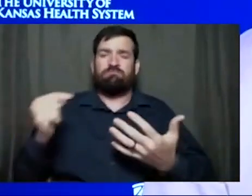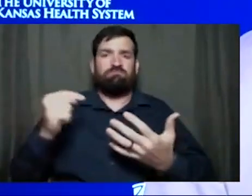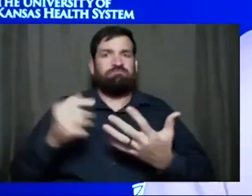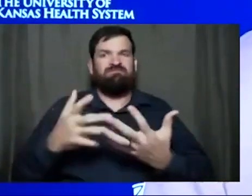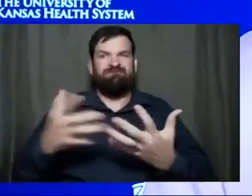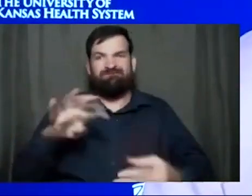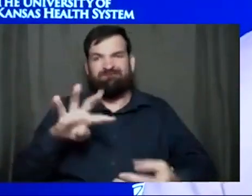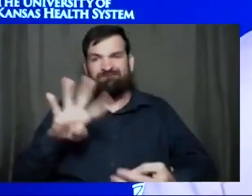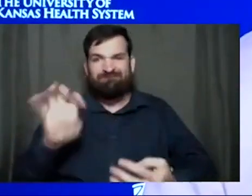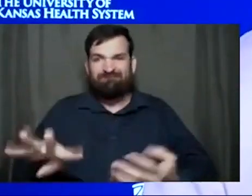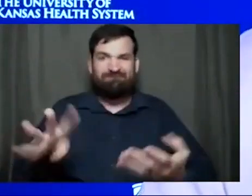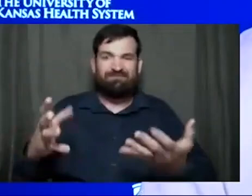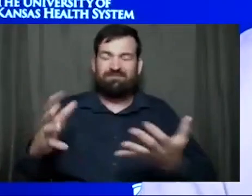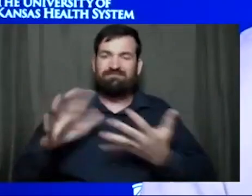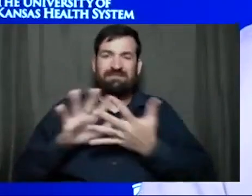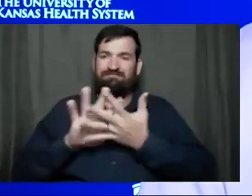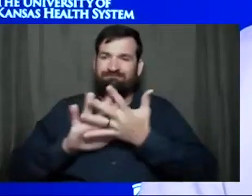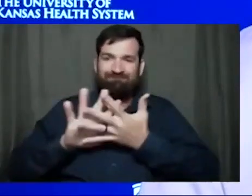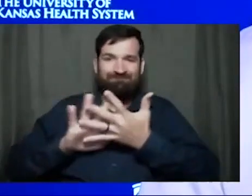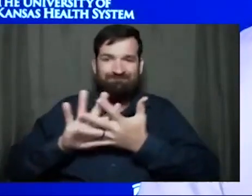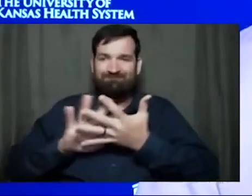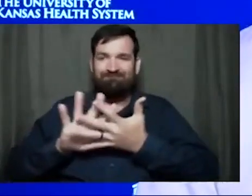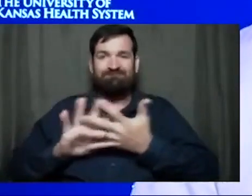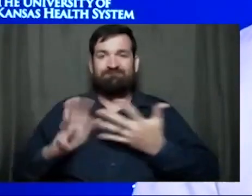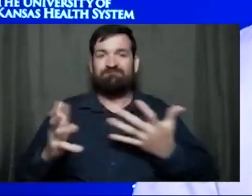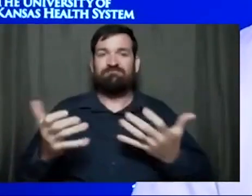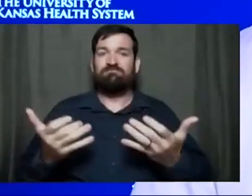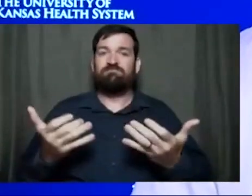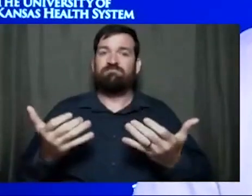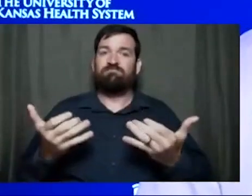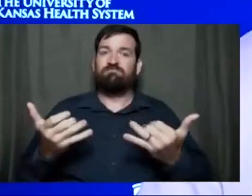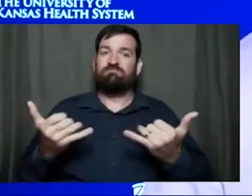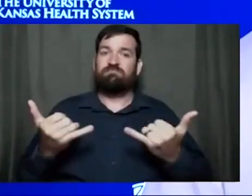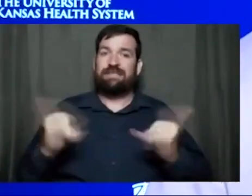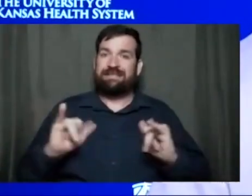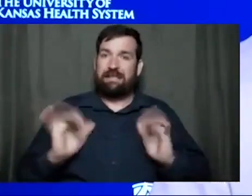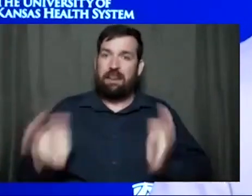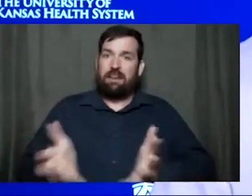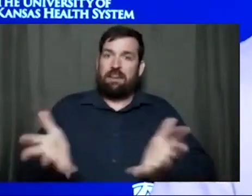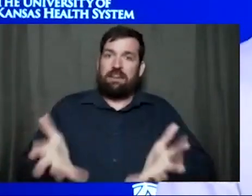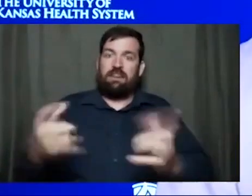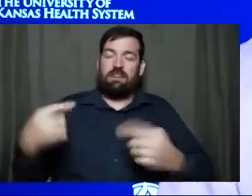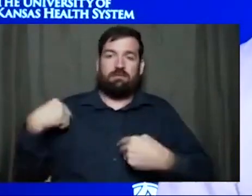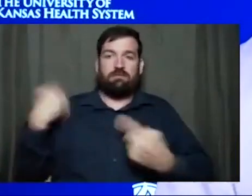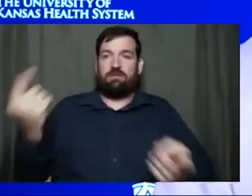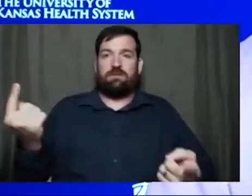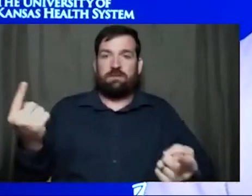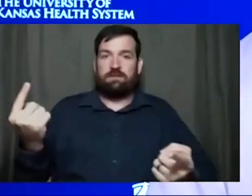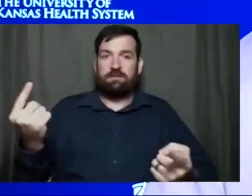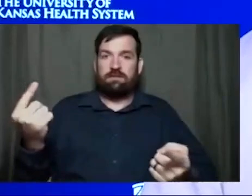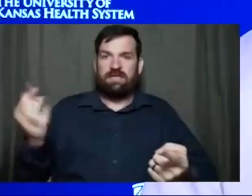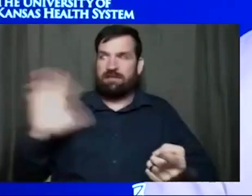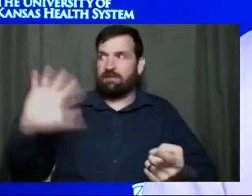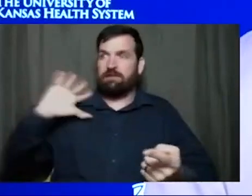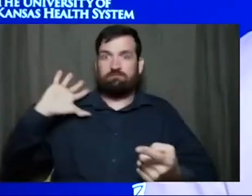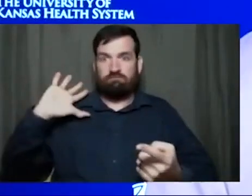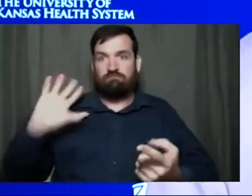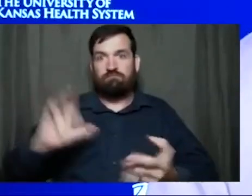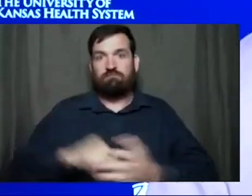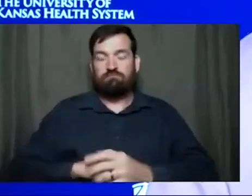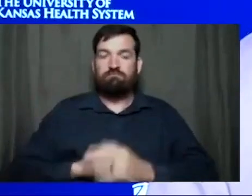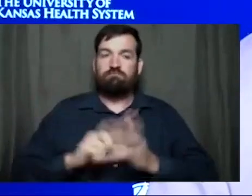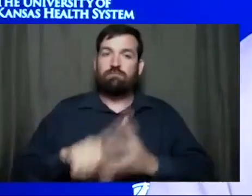nebulous concept that has continued to be promoted really since early in the pandemic, when we start seeing the